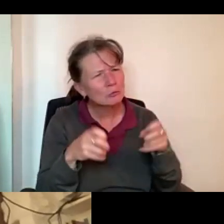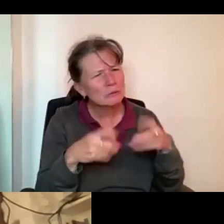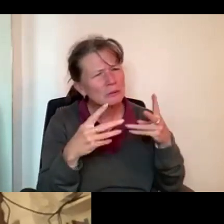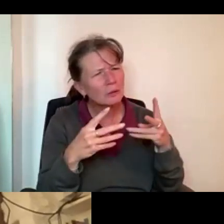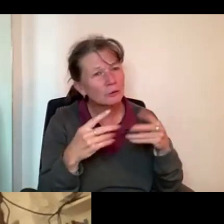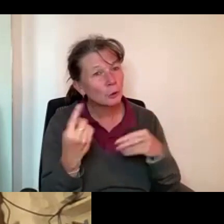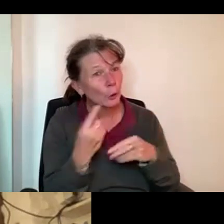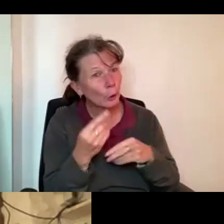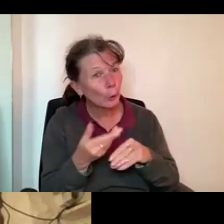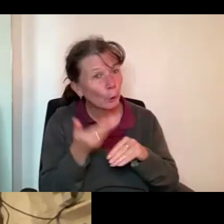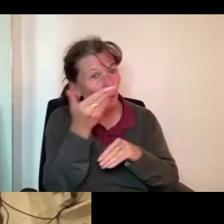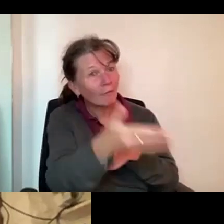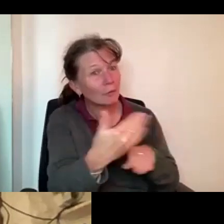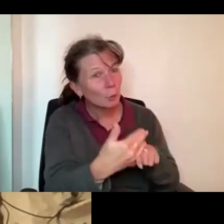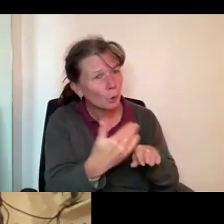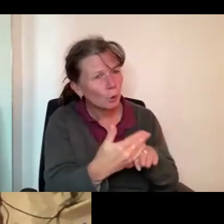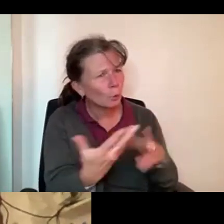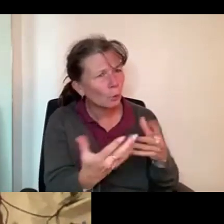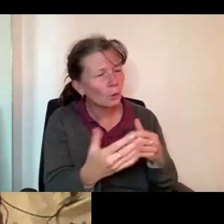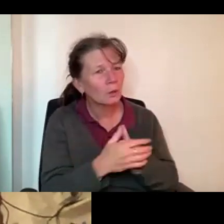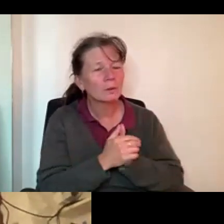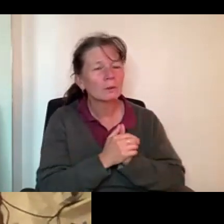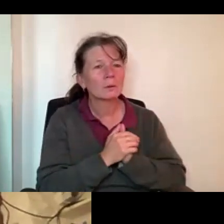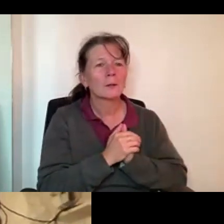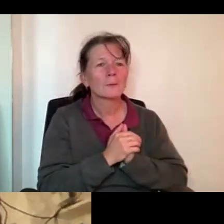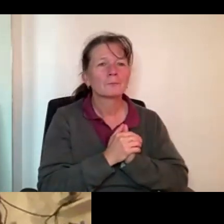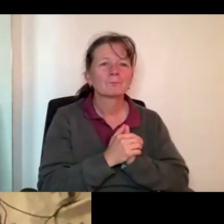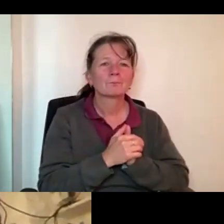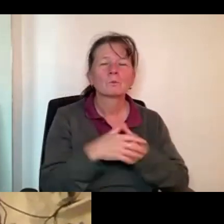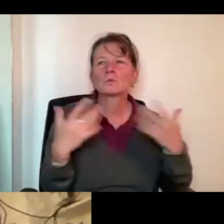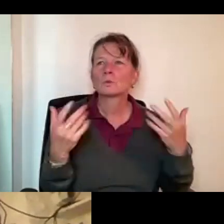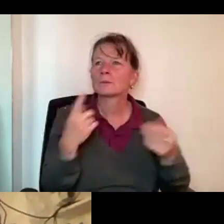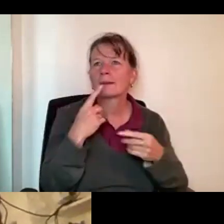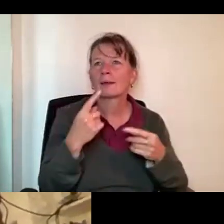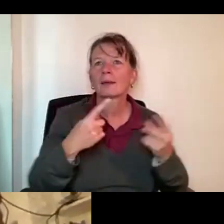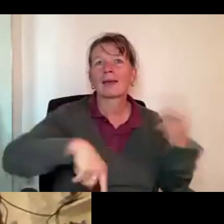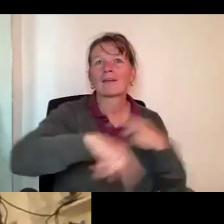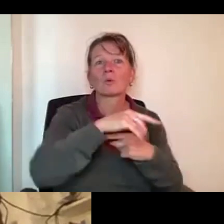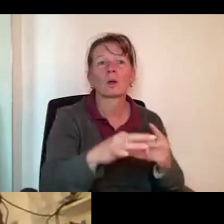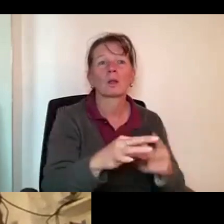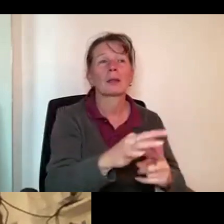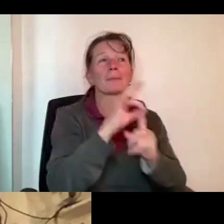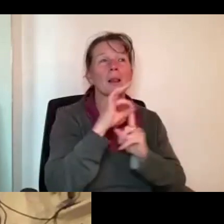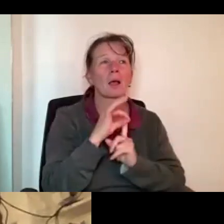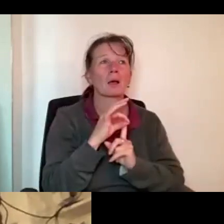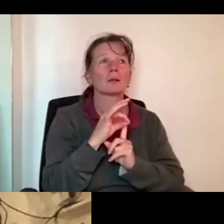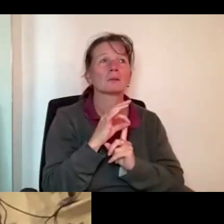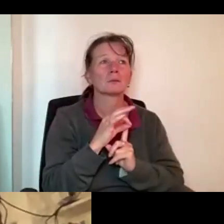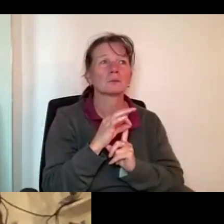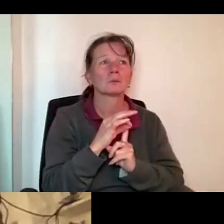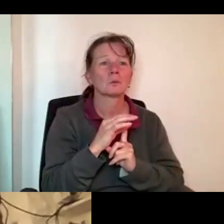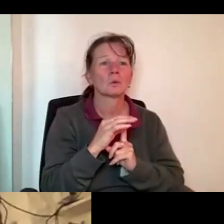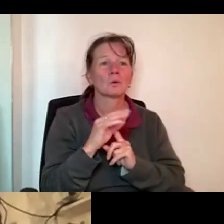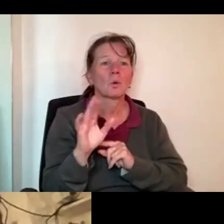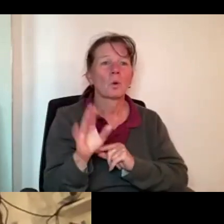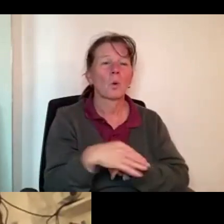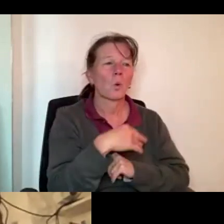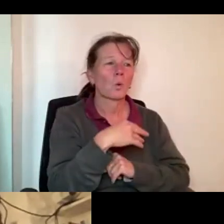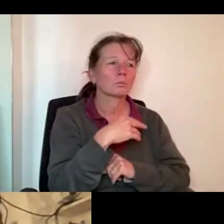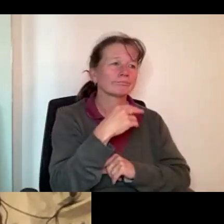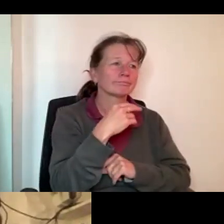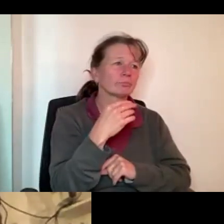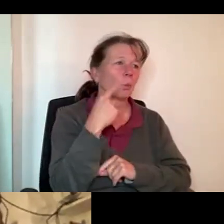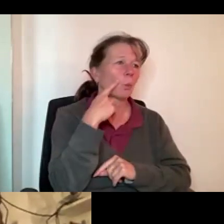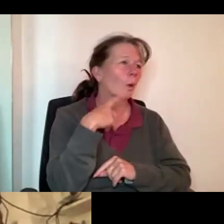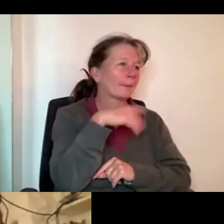gets the work, or? Yes. So say everybody who applies is an old Etonian man in